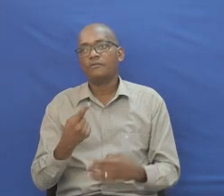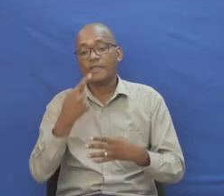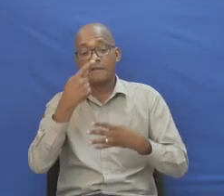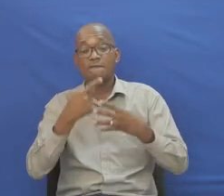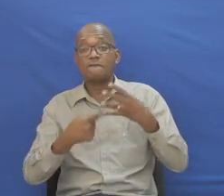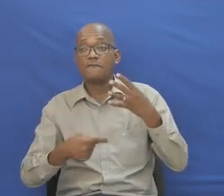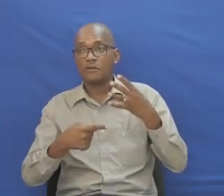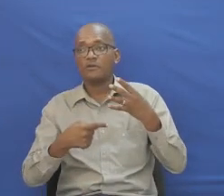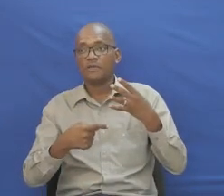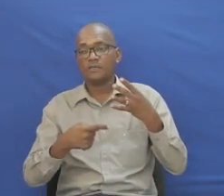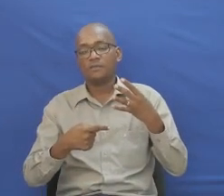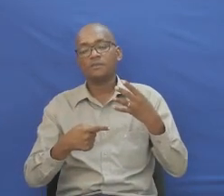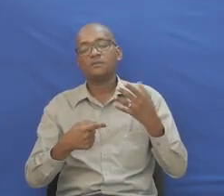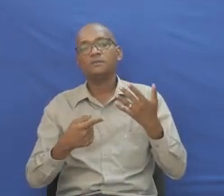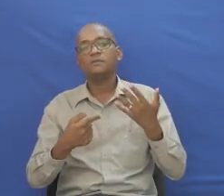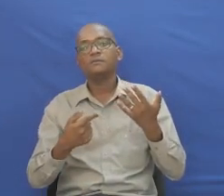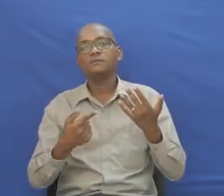following